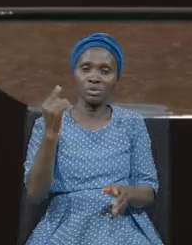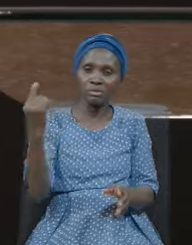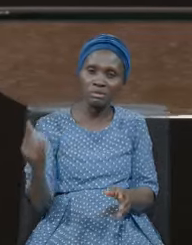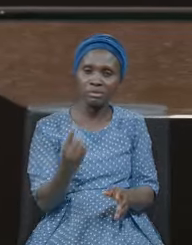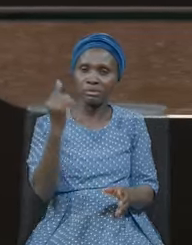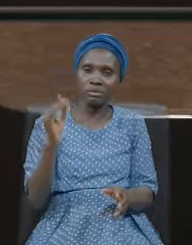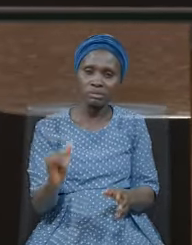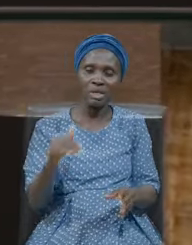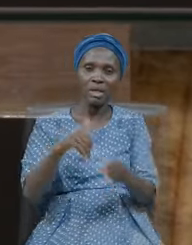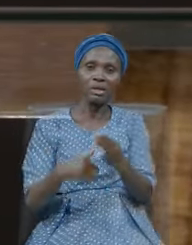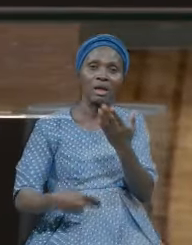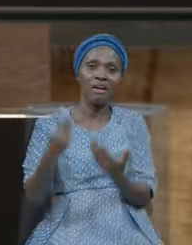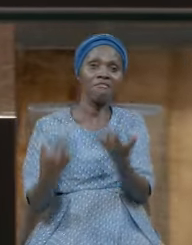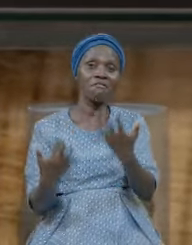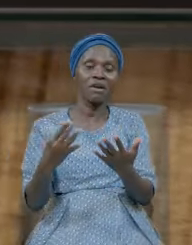In